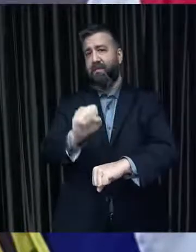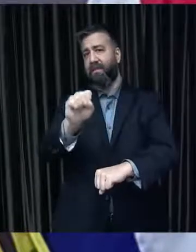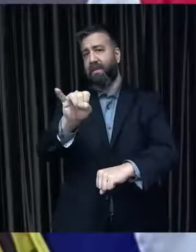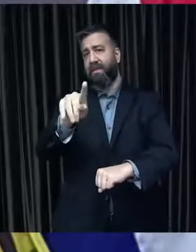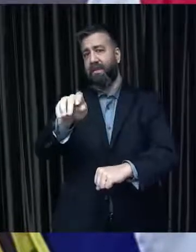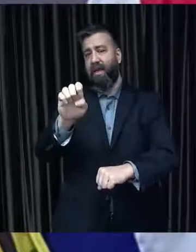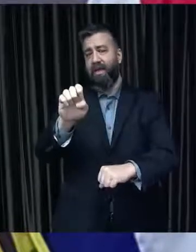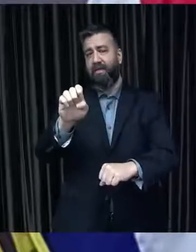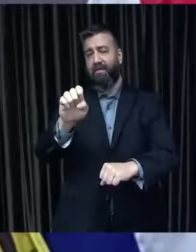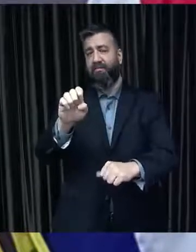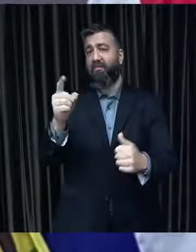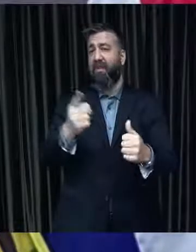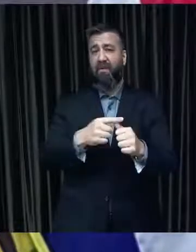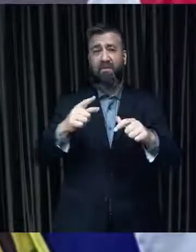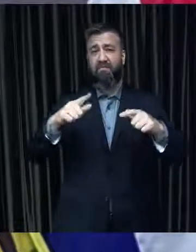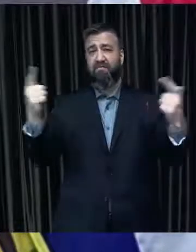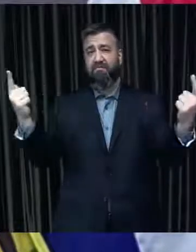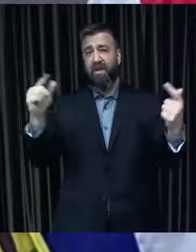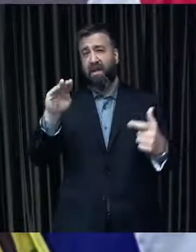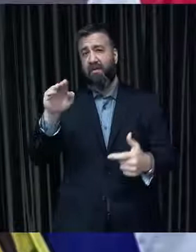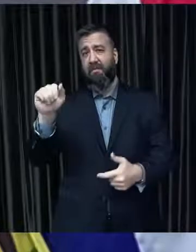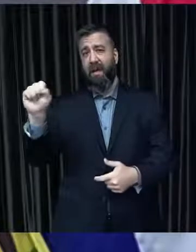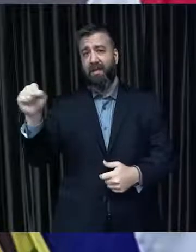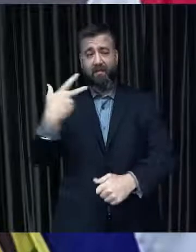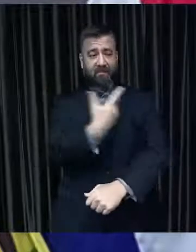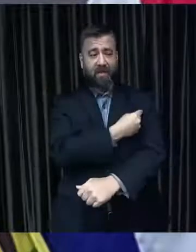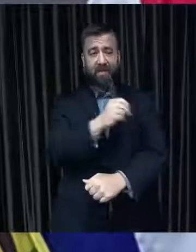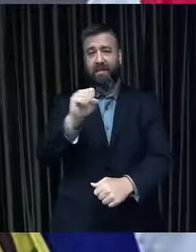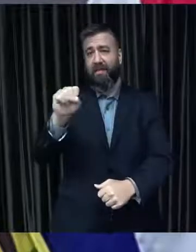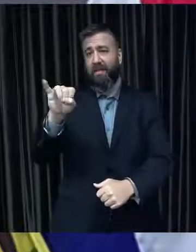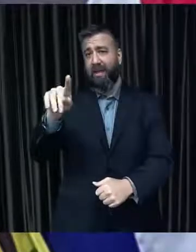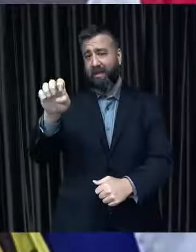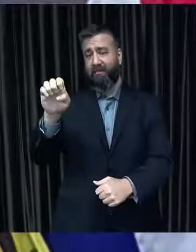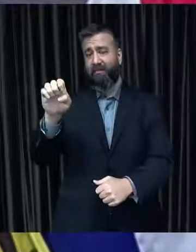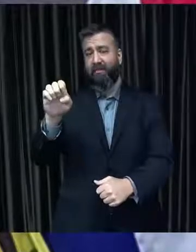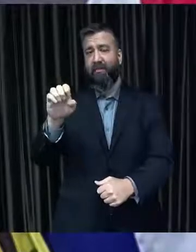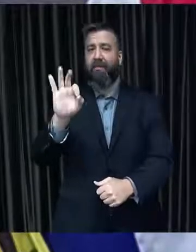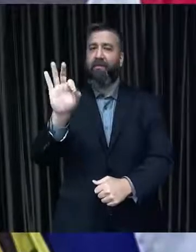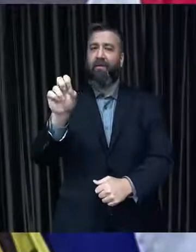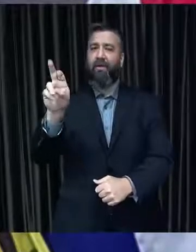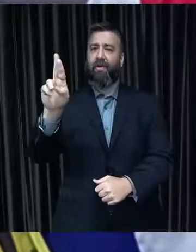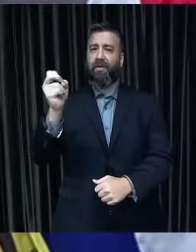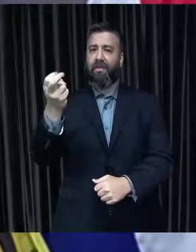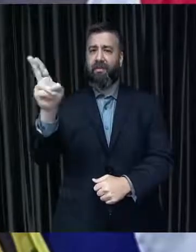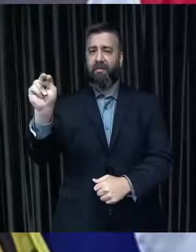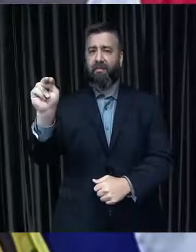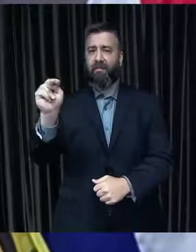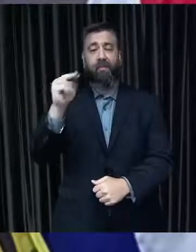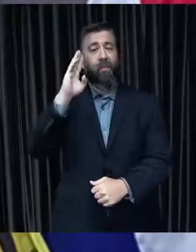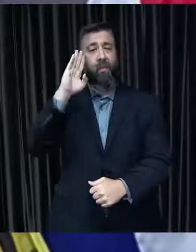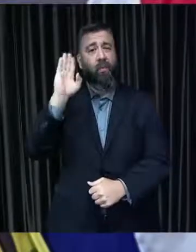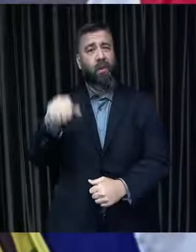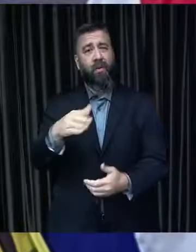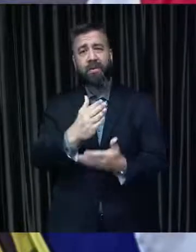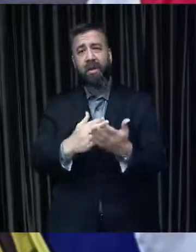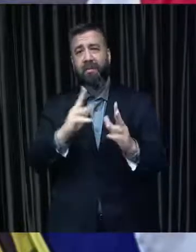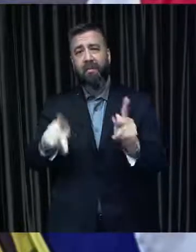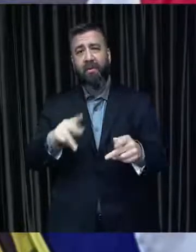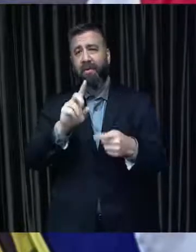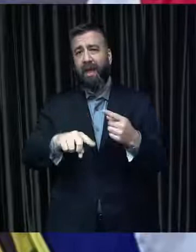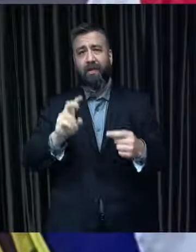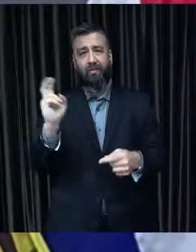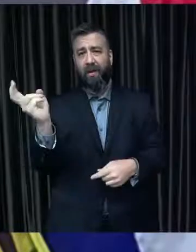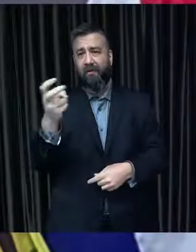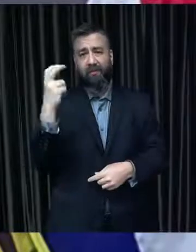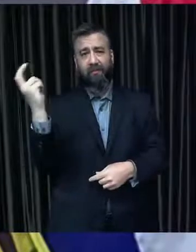vaccination site in Ferguson. We recognize that not everyone can get to one of our sites, so we're putting in place a